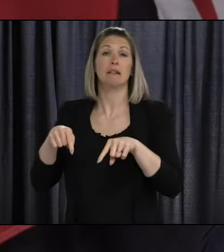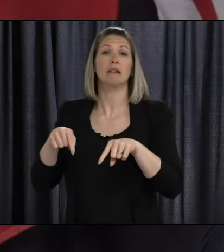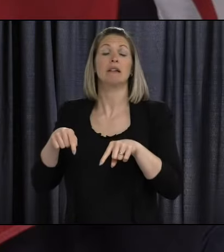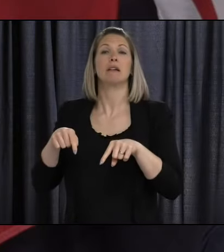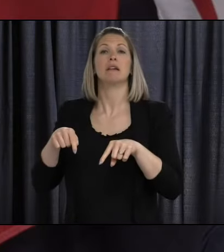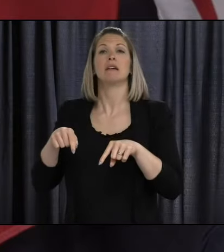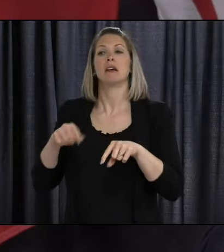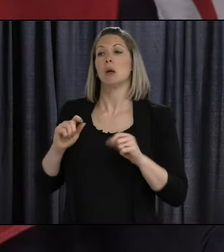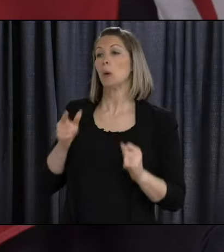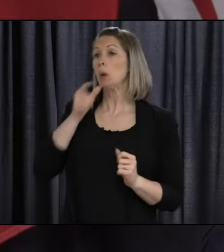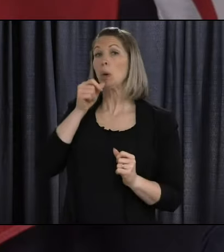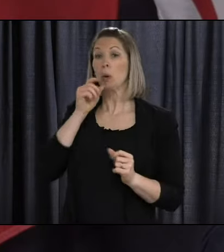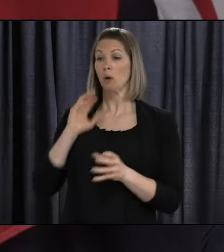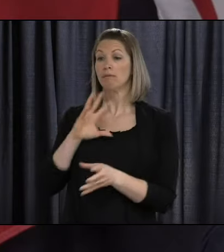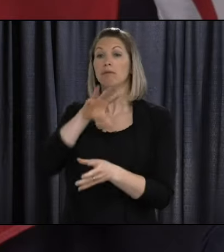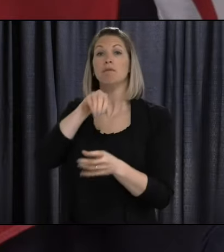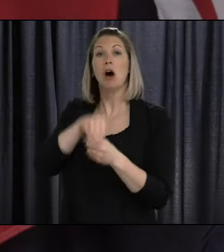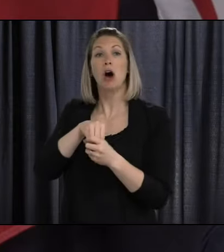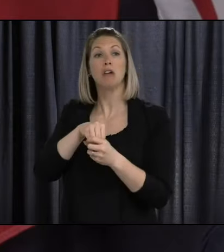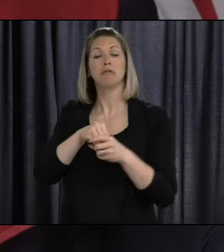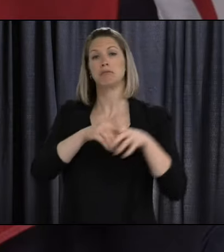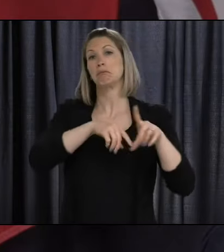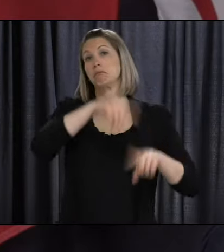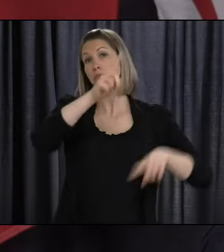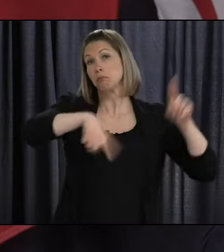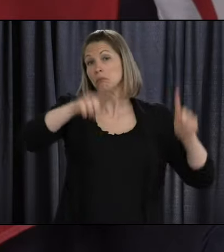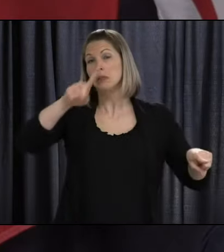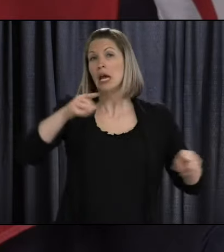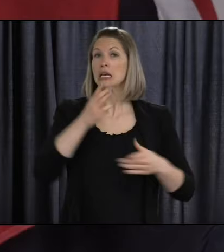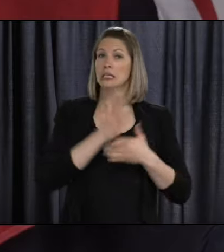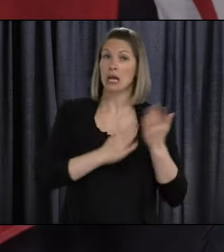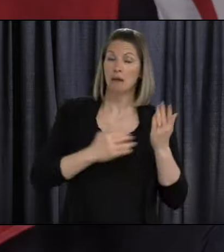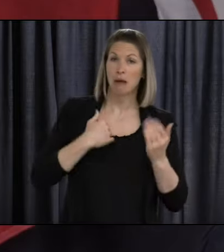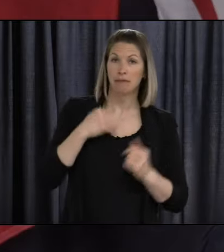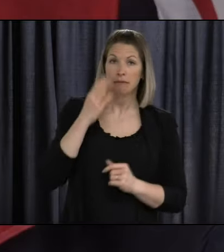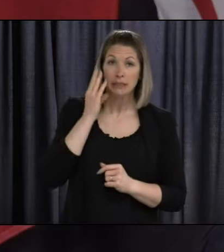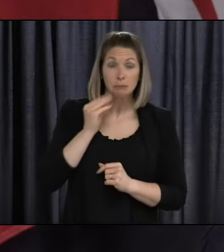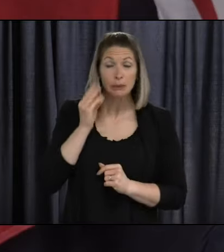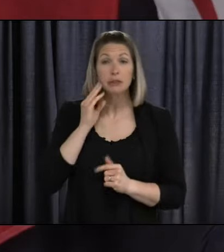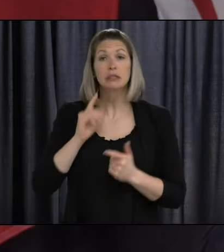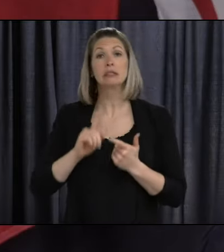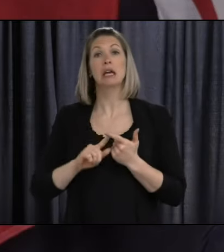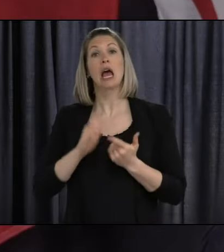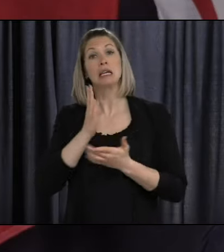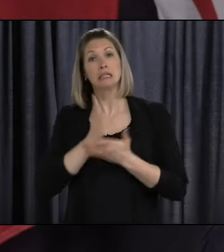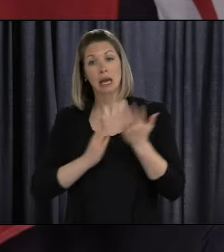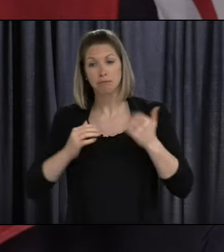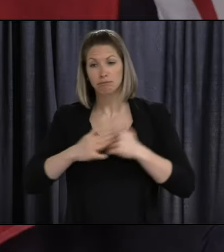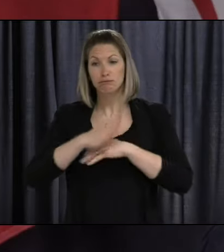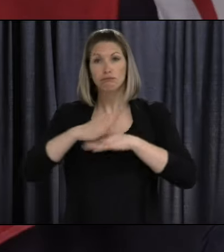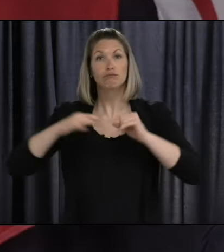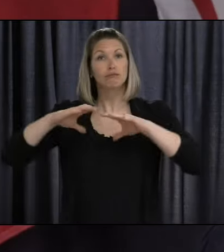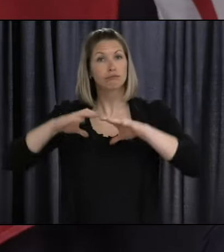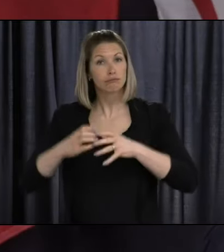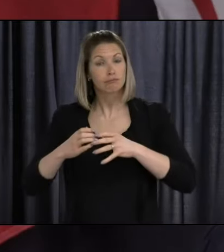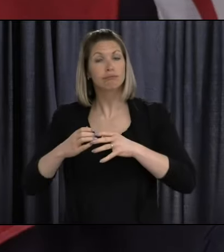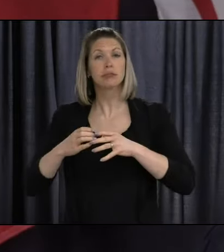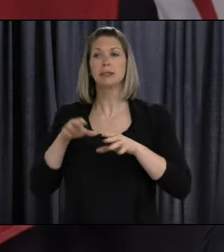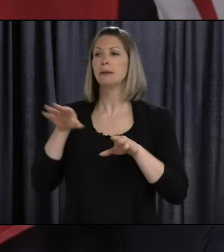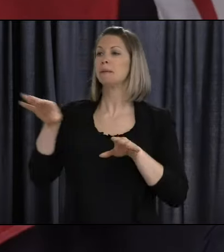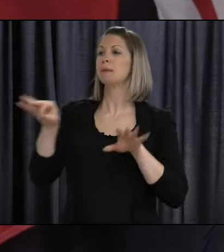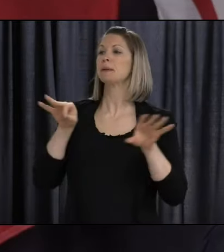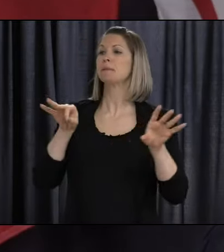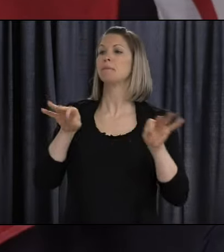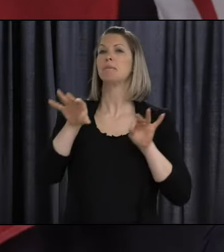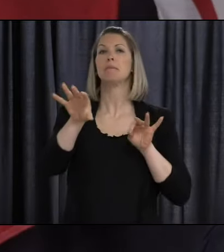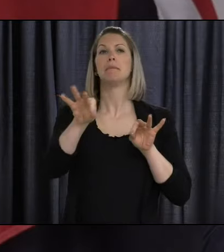individuals across the region. Some of them have had lived experience. Some of them are Indigenous partners. And this group is put in place to